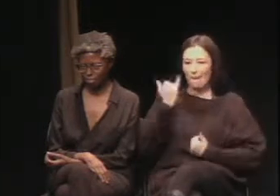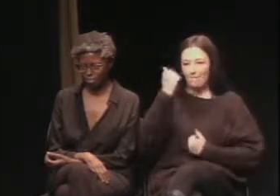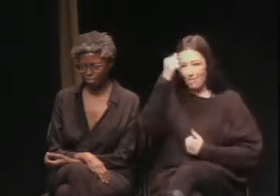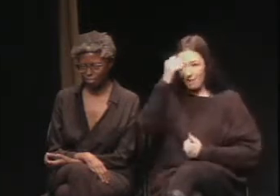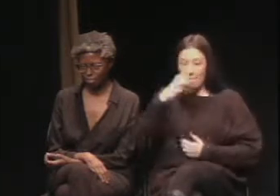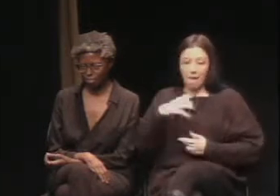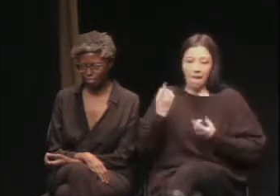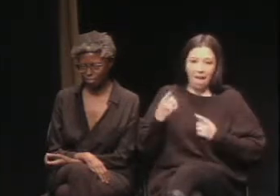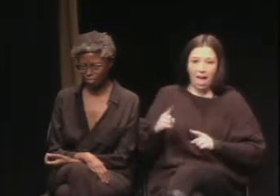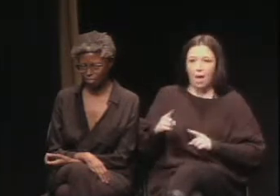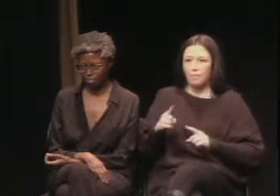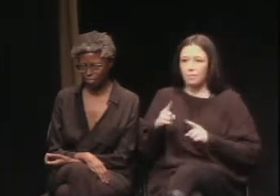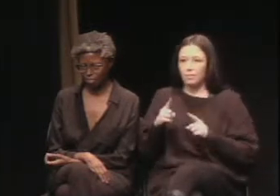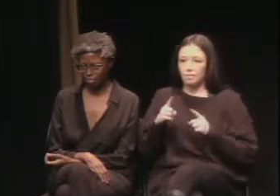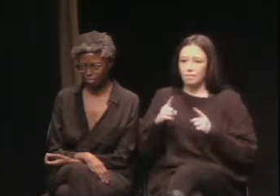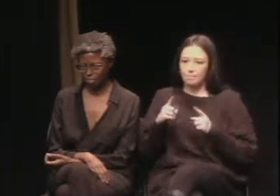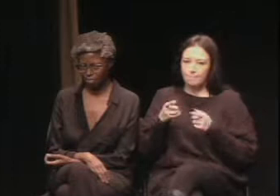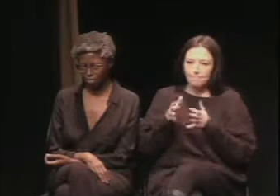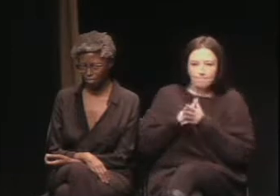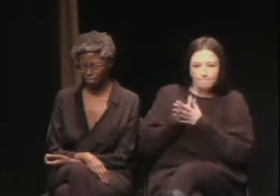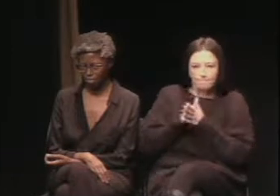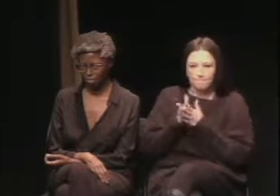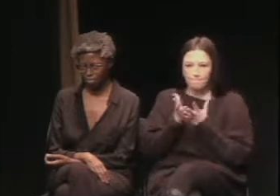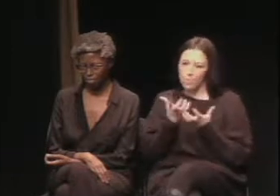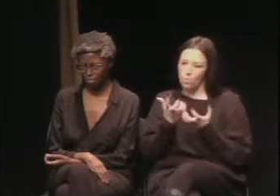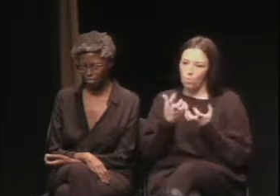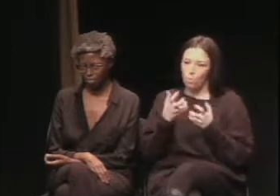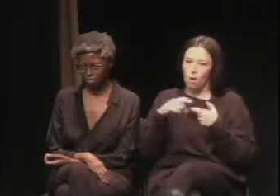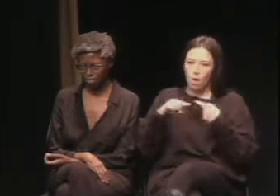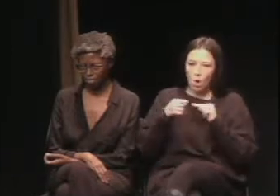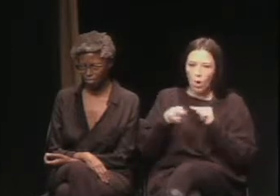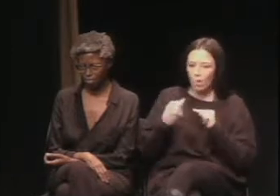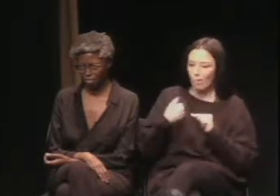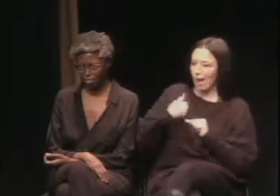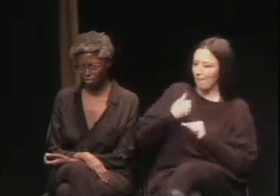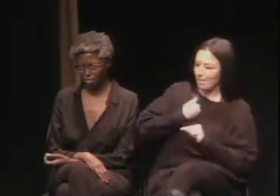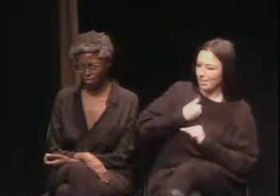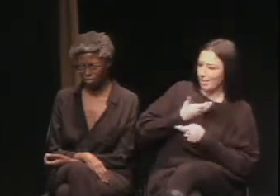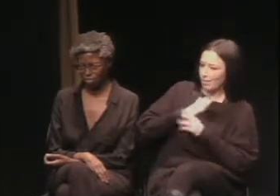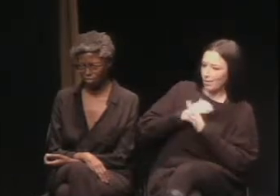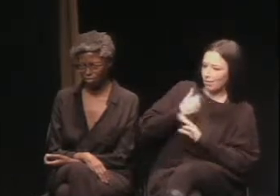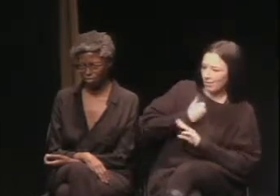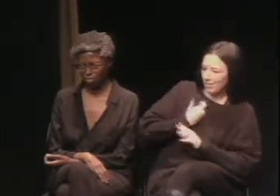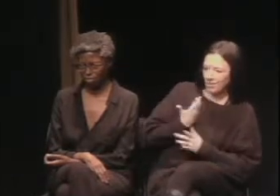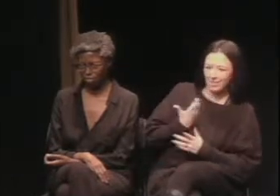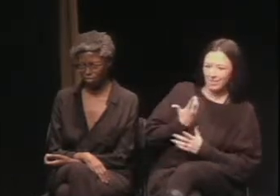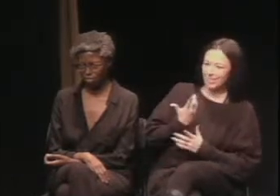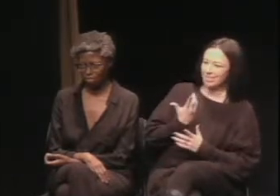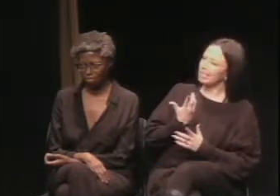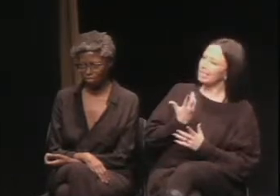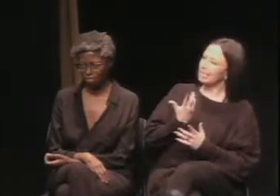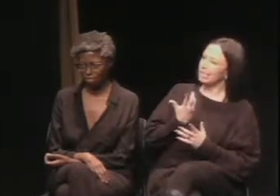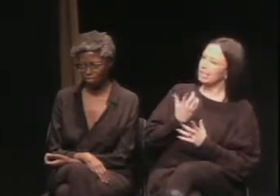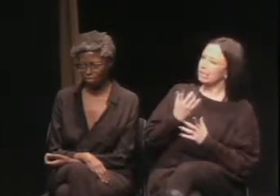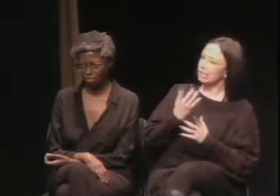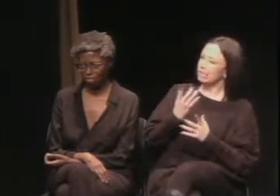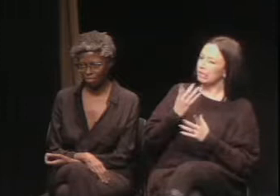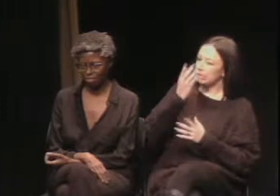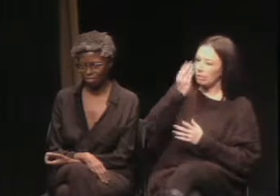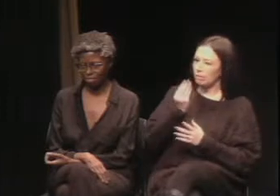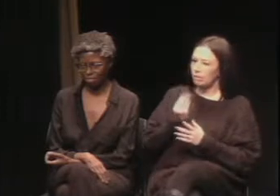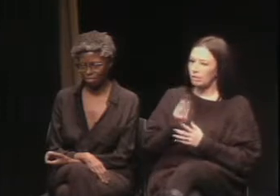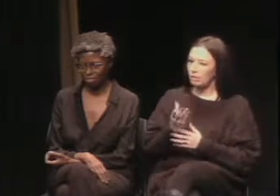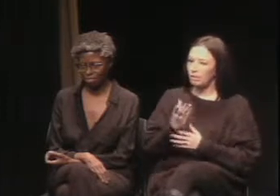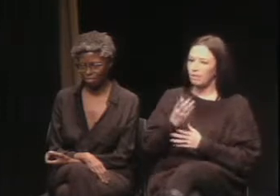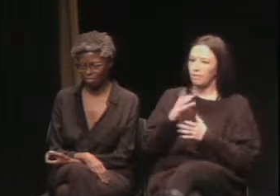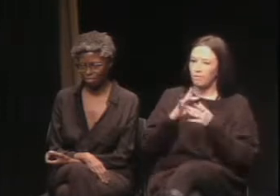happens to be predatory, then it's up to me to protect myself. Right. Right? Right. we give these messages to